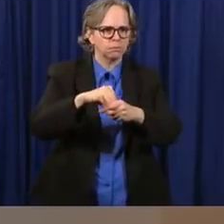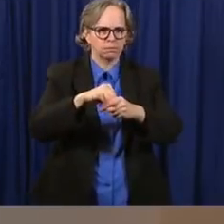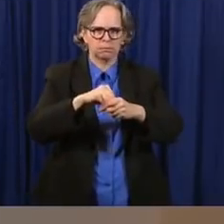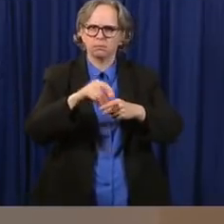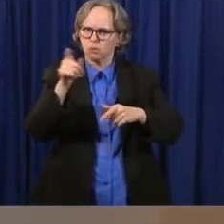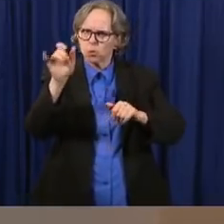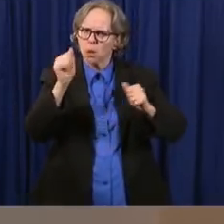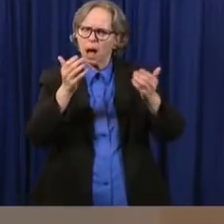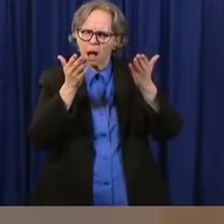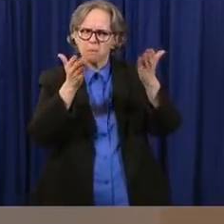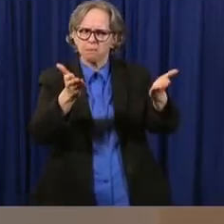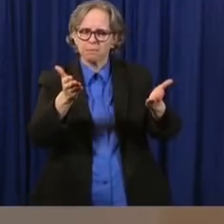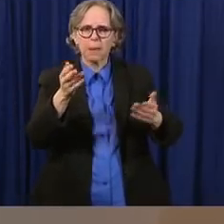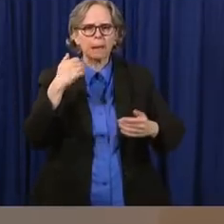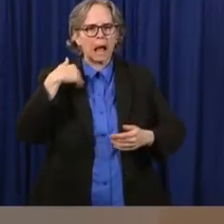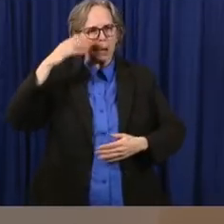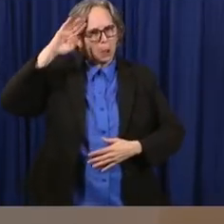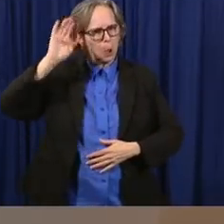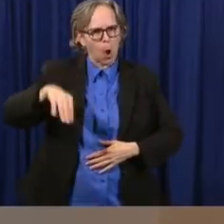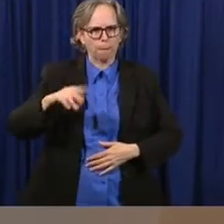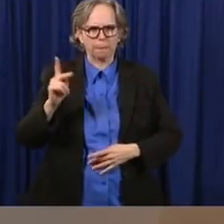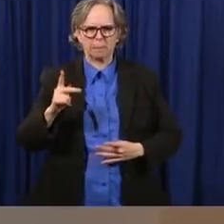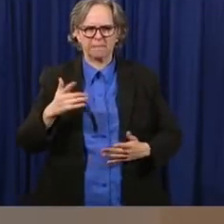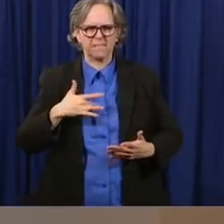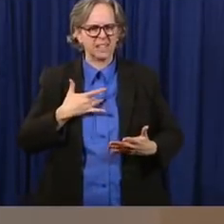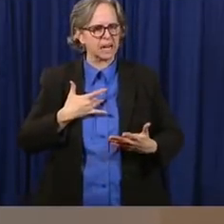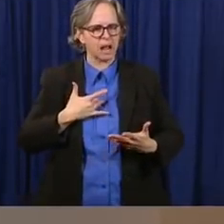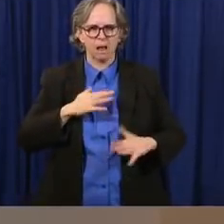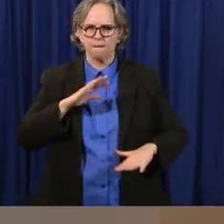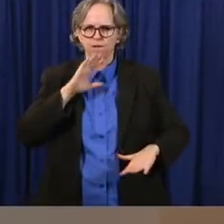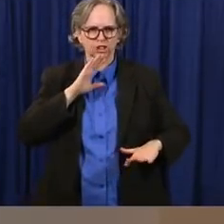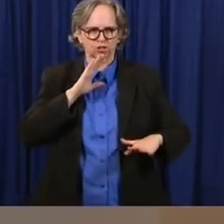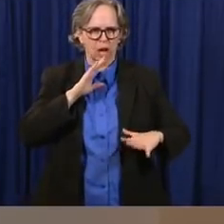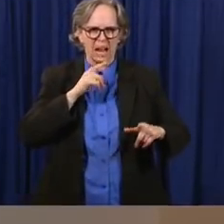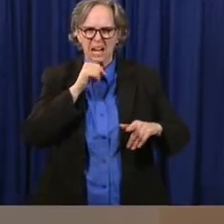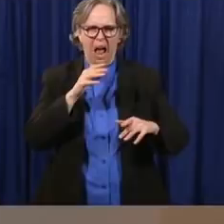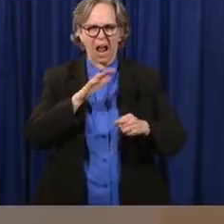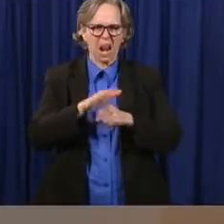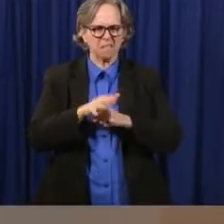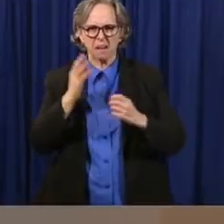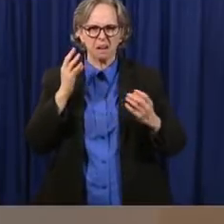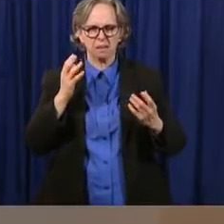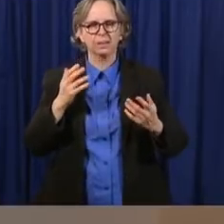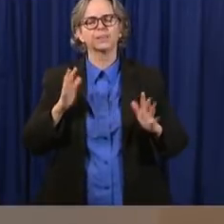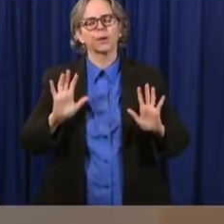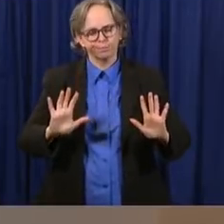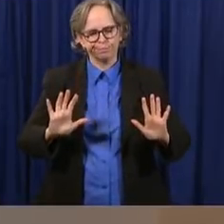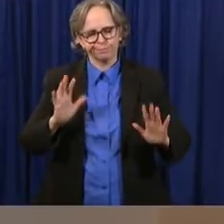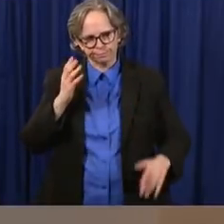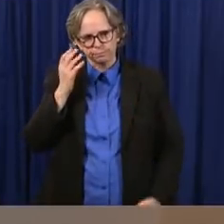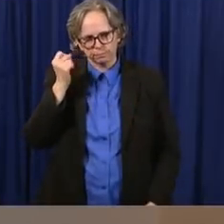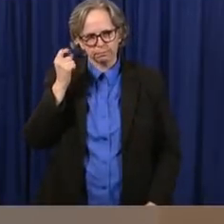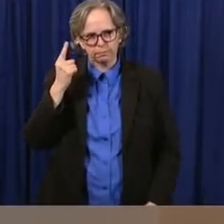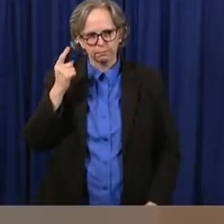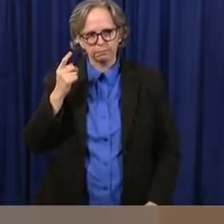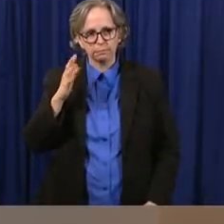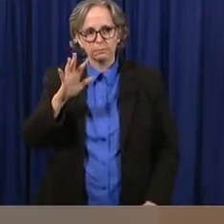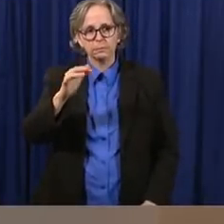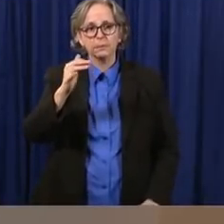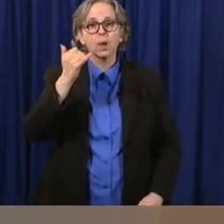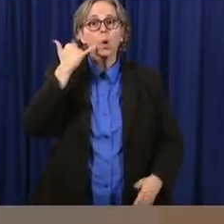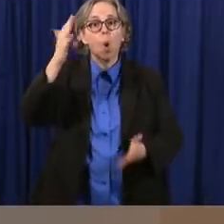frustrated that sometimes that may not seem like enough. We're expanding the call center so that you can talk to a